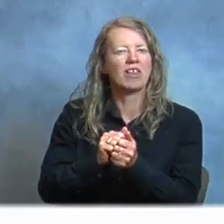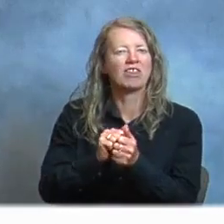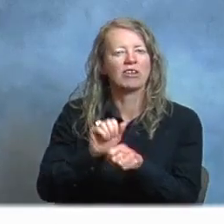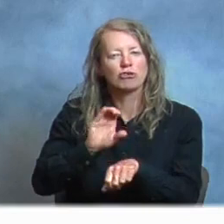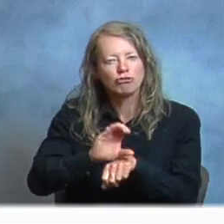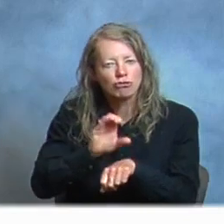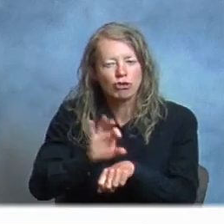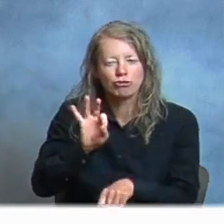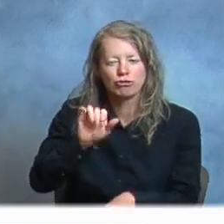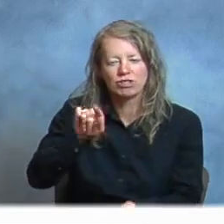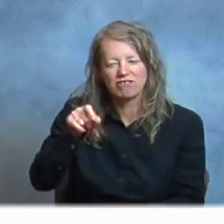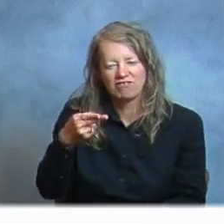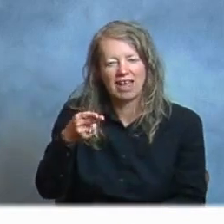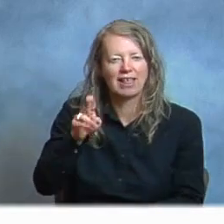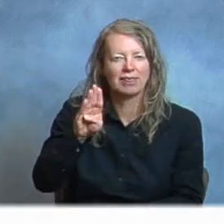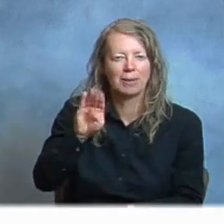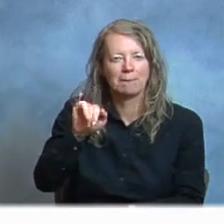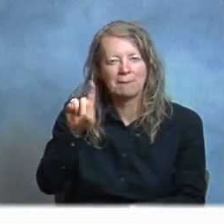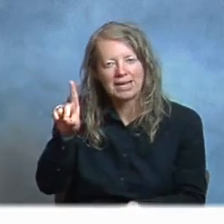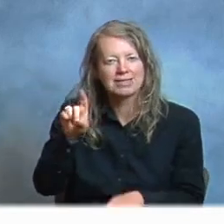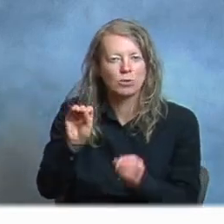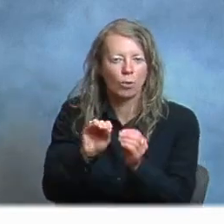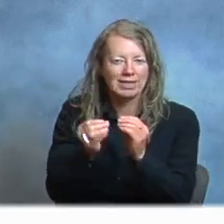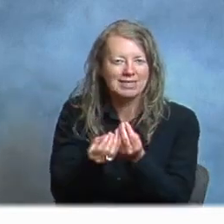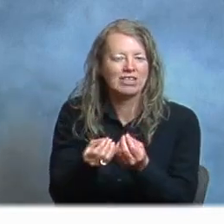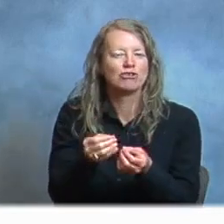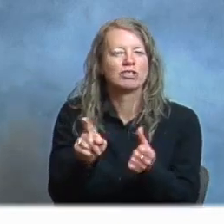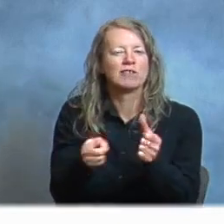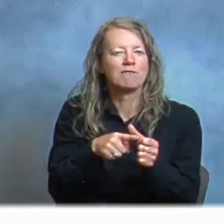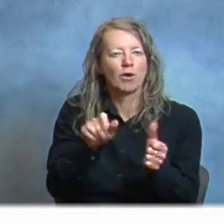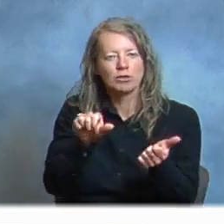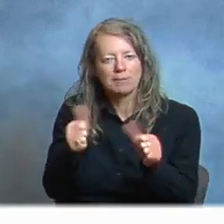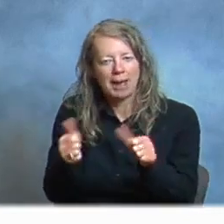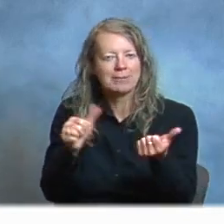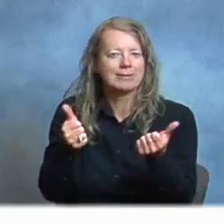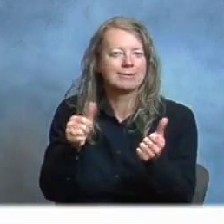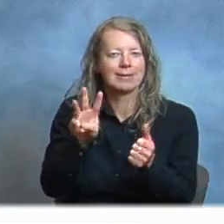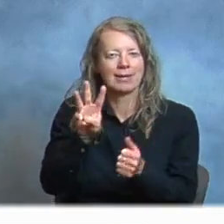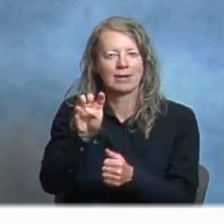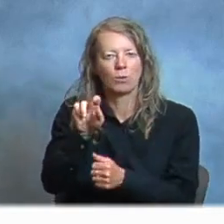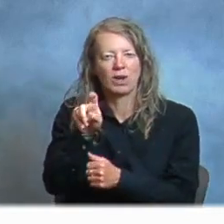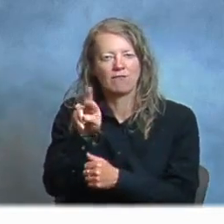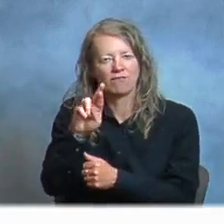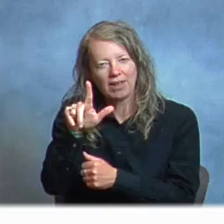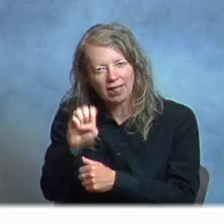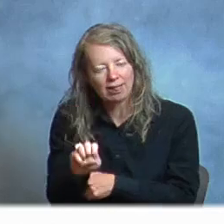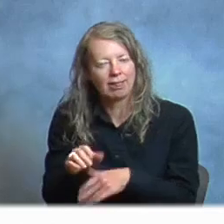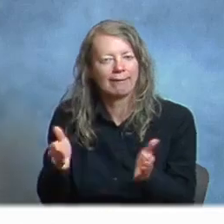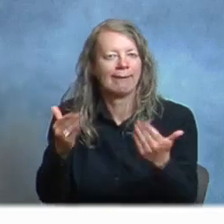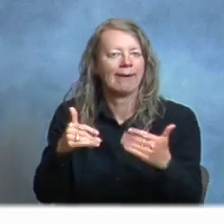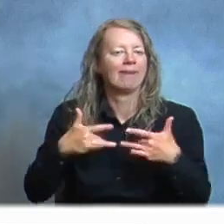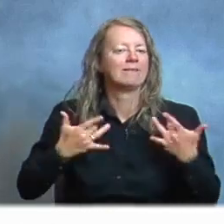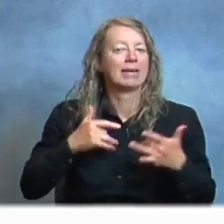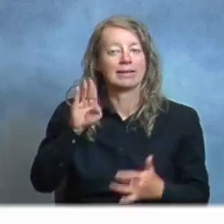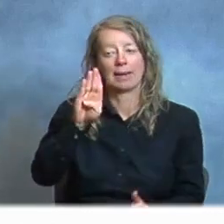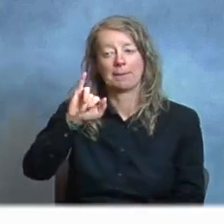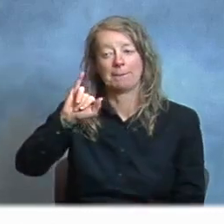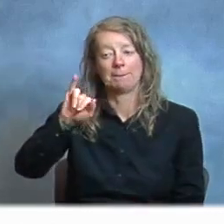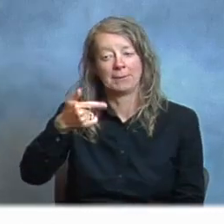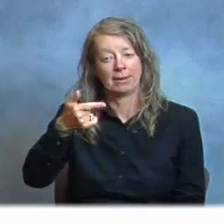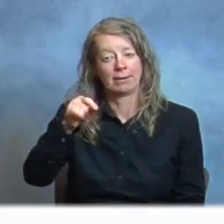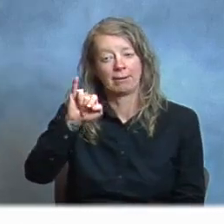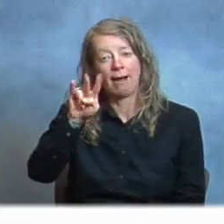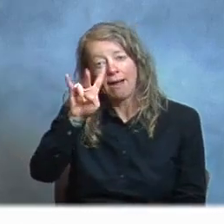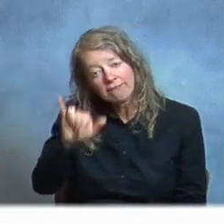organizations like First Baptist in Weaverville and an event at Big Ivy, and finishing up some planning for pop-up